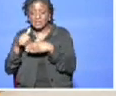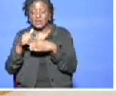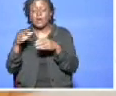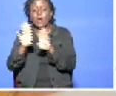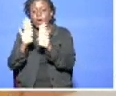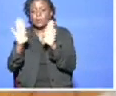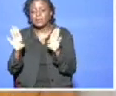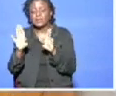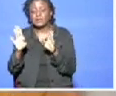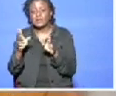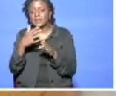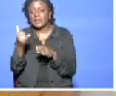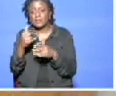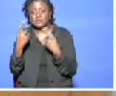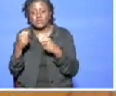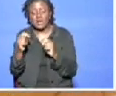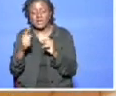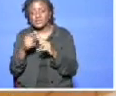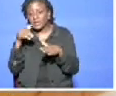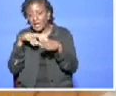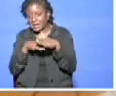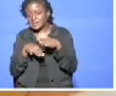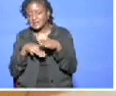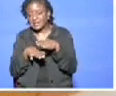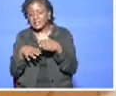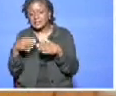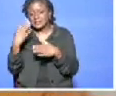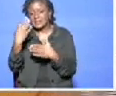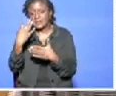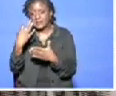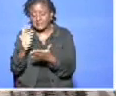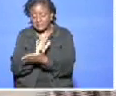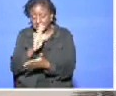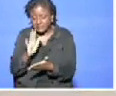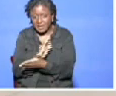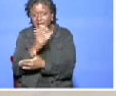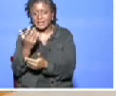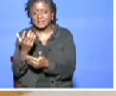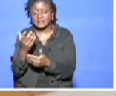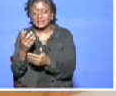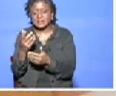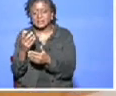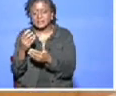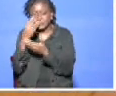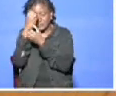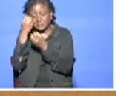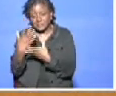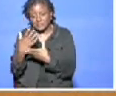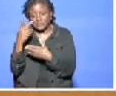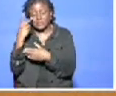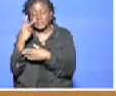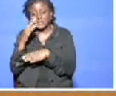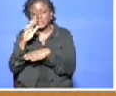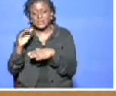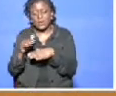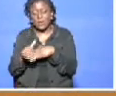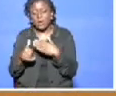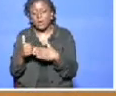open. They obviously were trying to access files. You can see all the debris on the floor, on